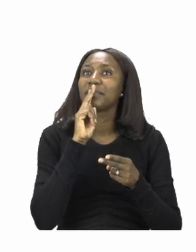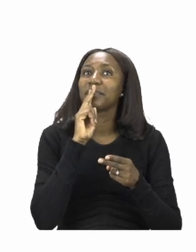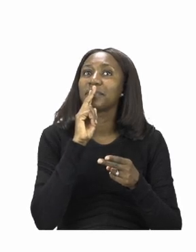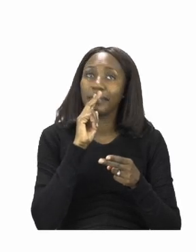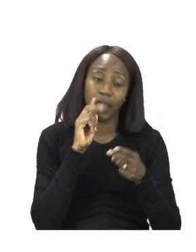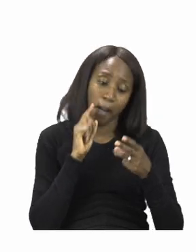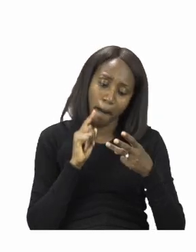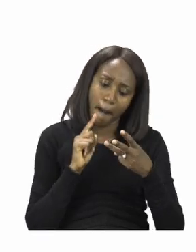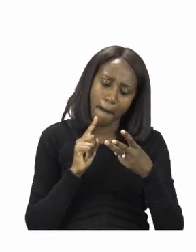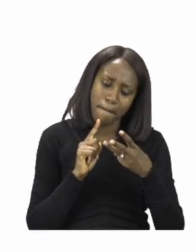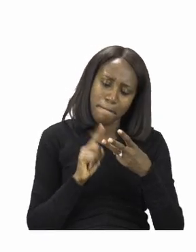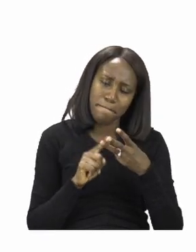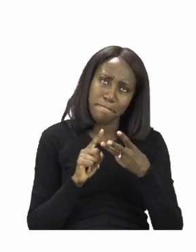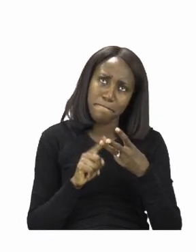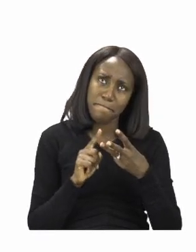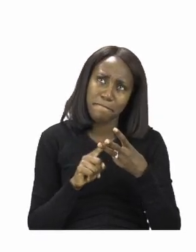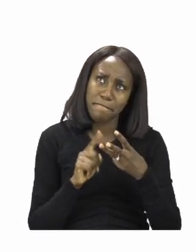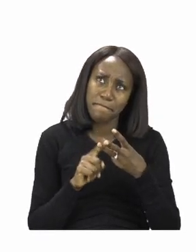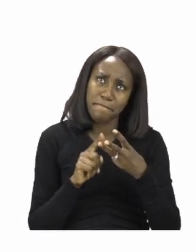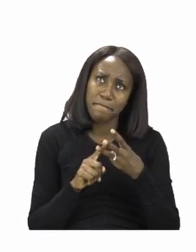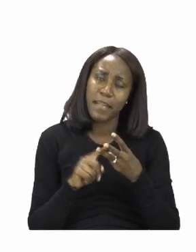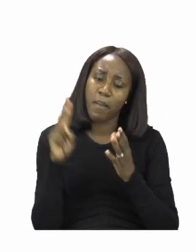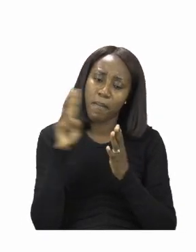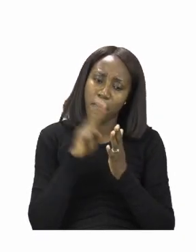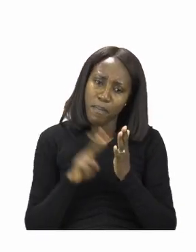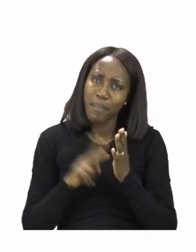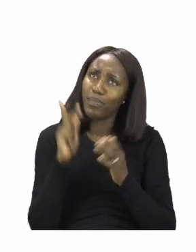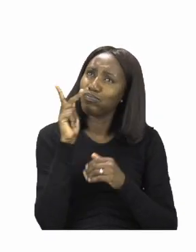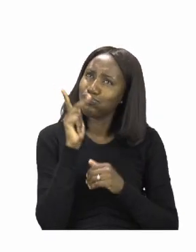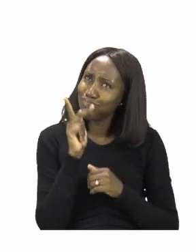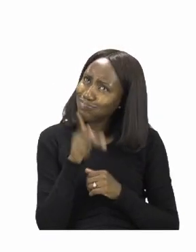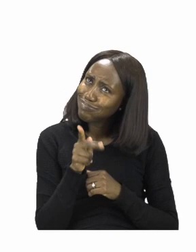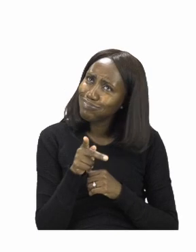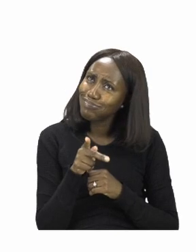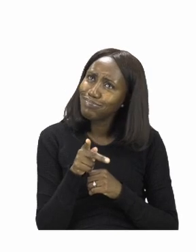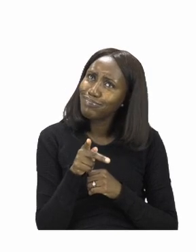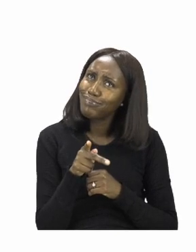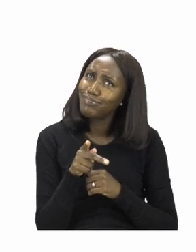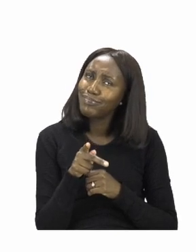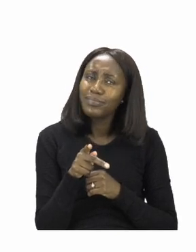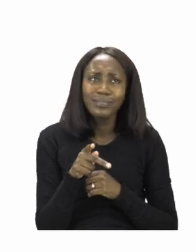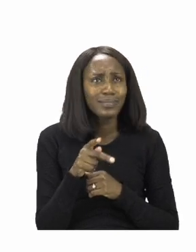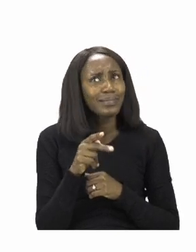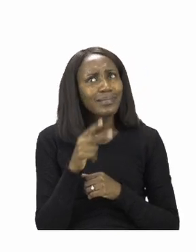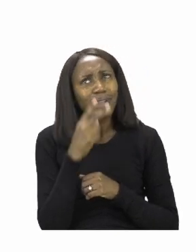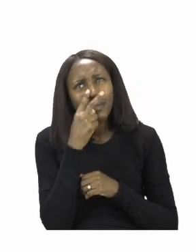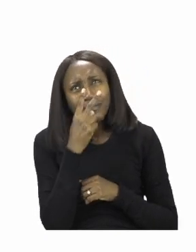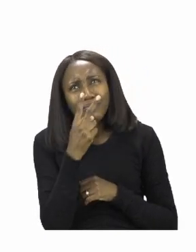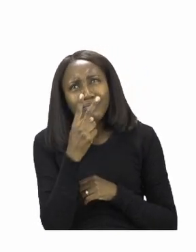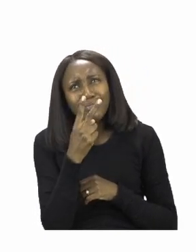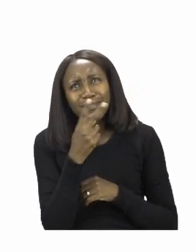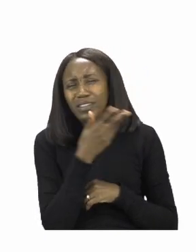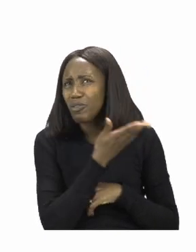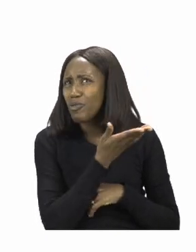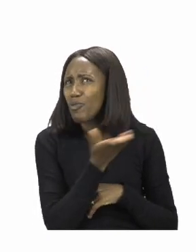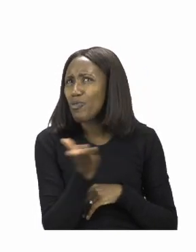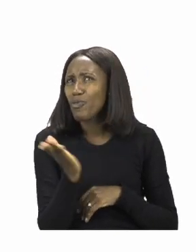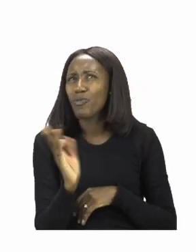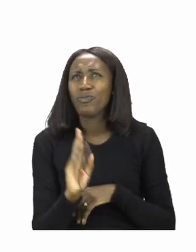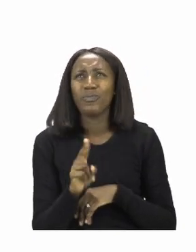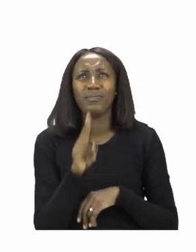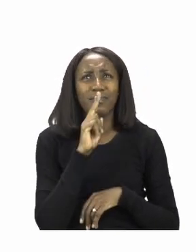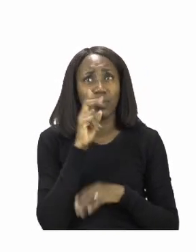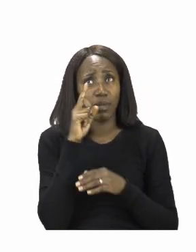then after that, you are going to read it a 3rd time so that you make sure that your answers